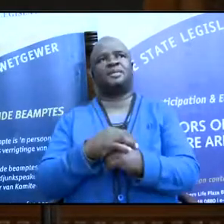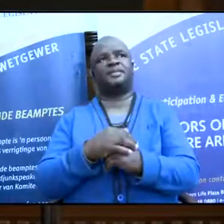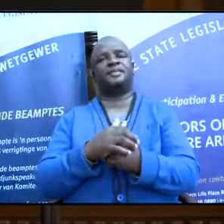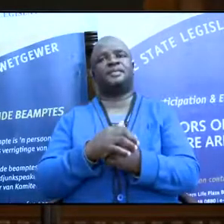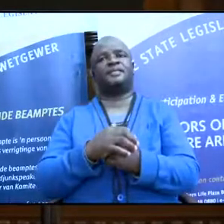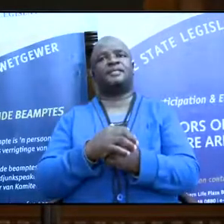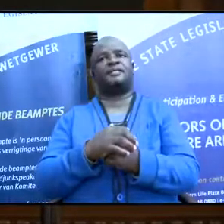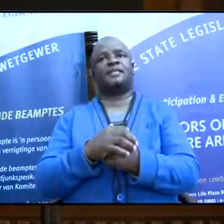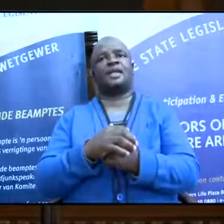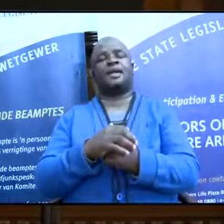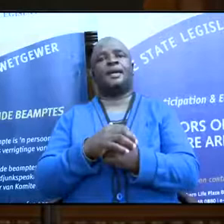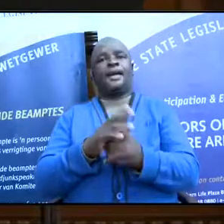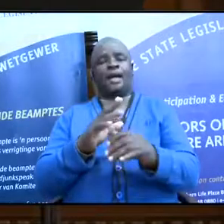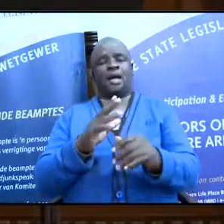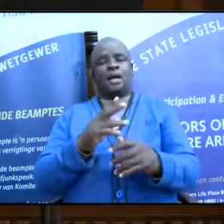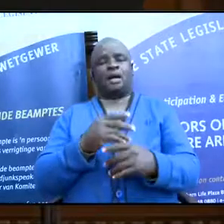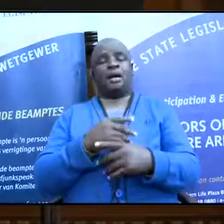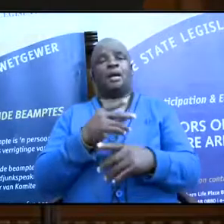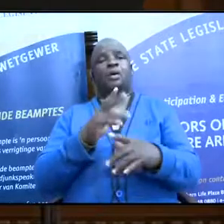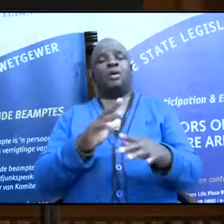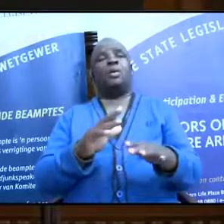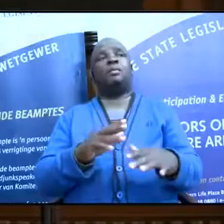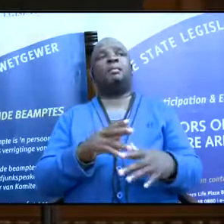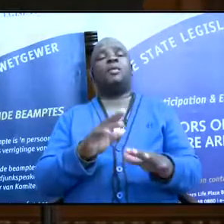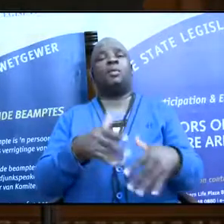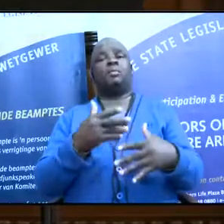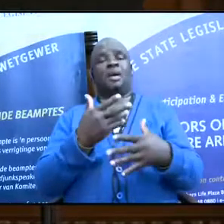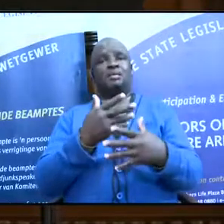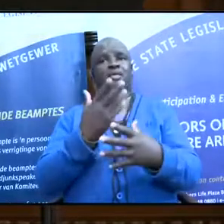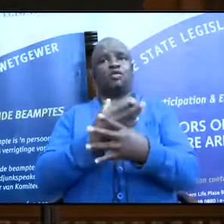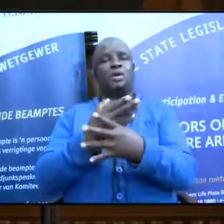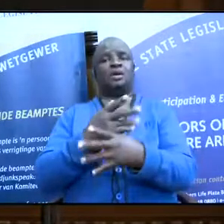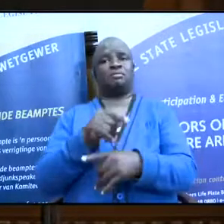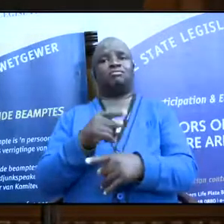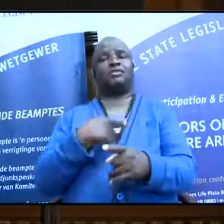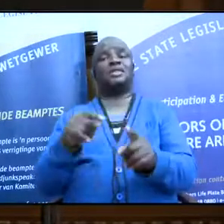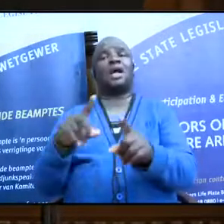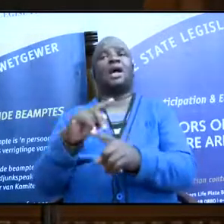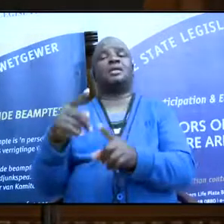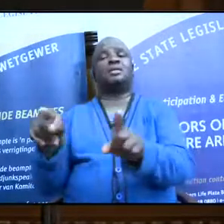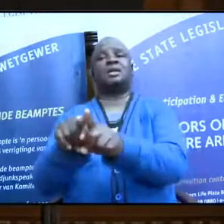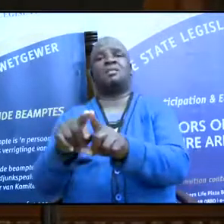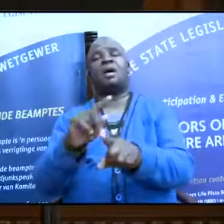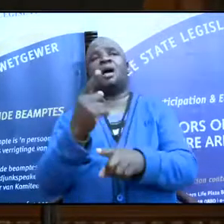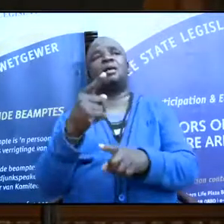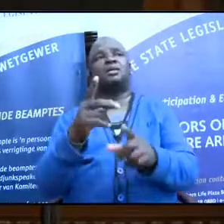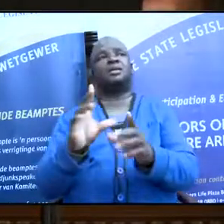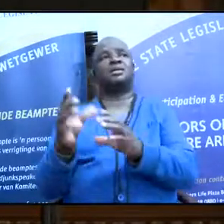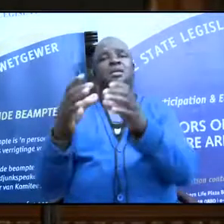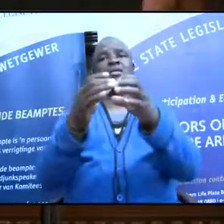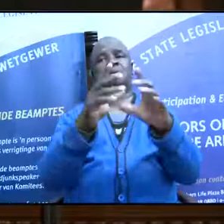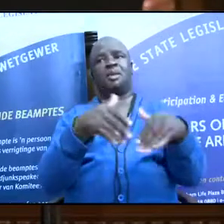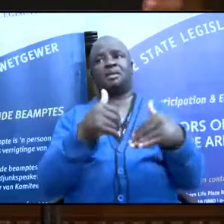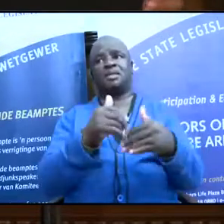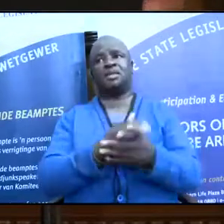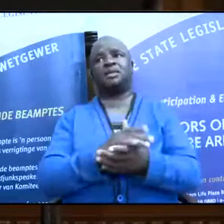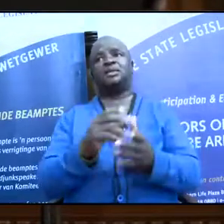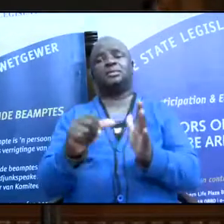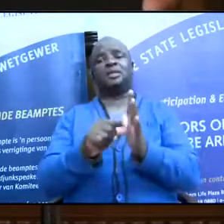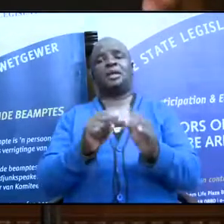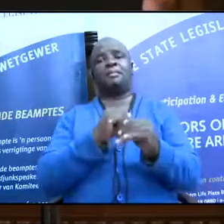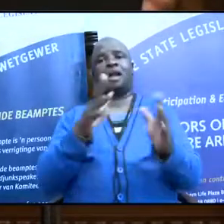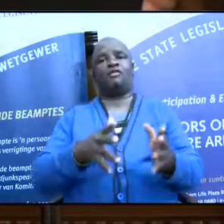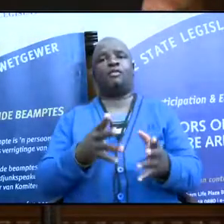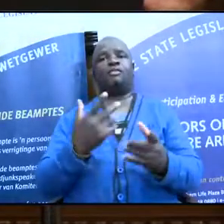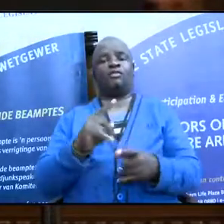workers parliament like other central parliament is an important platform for us as legislators and as a